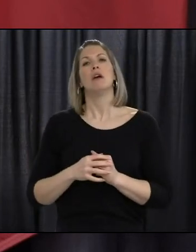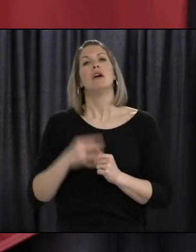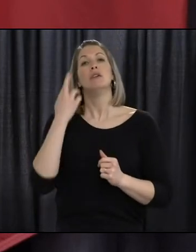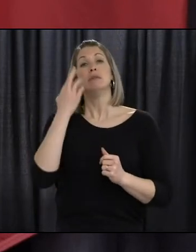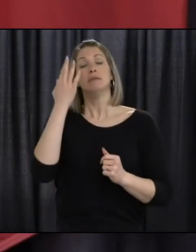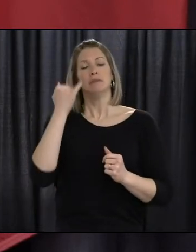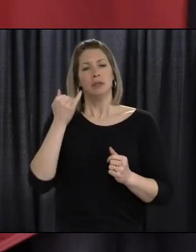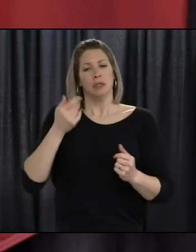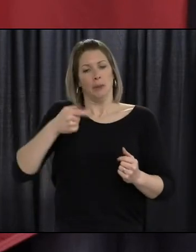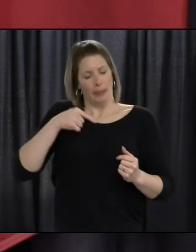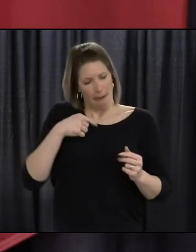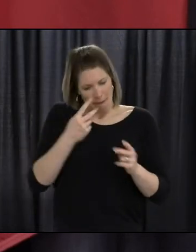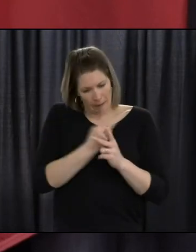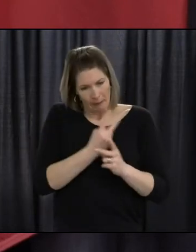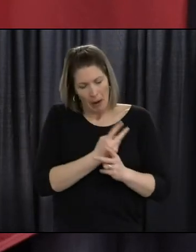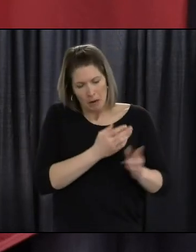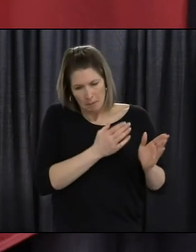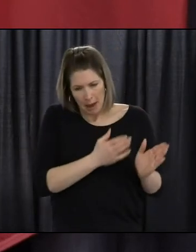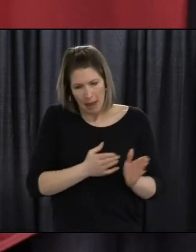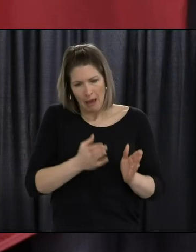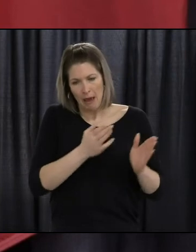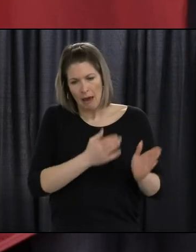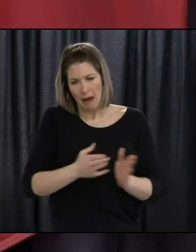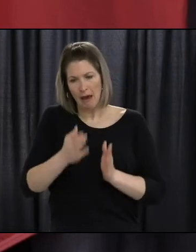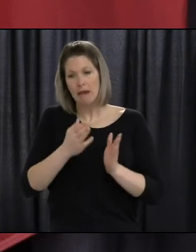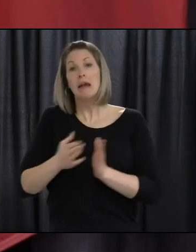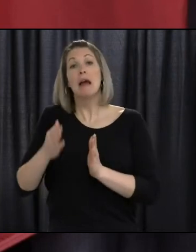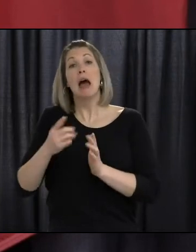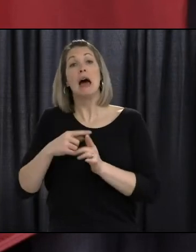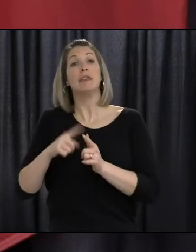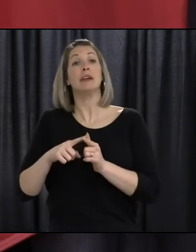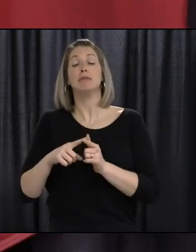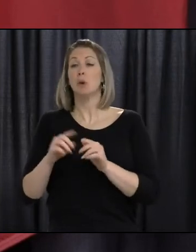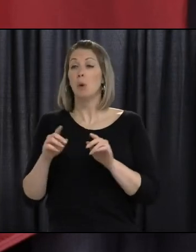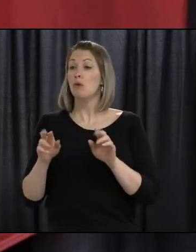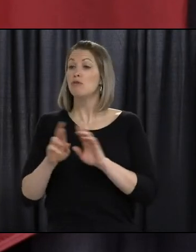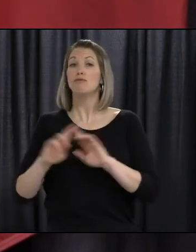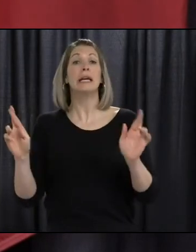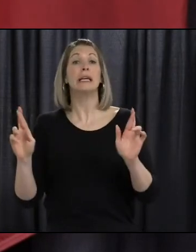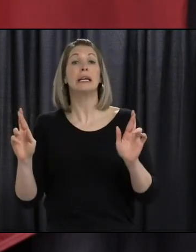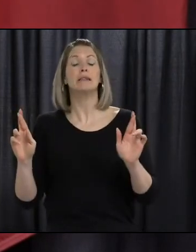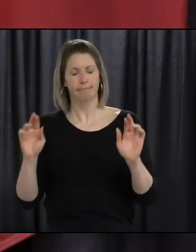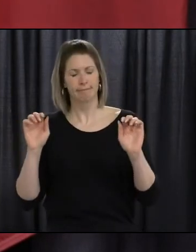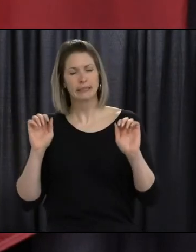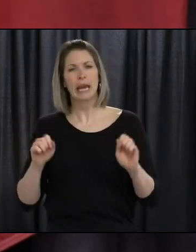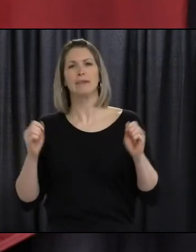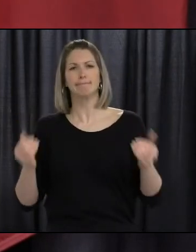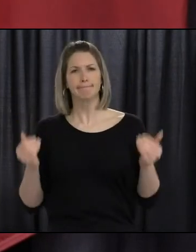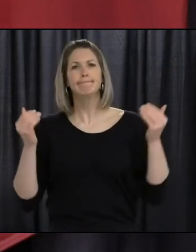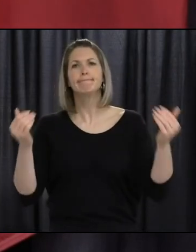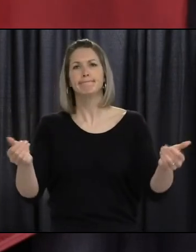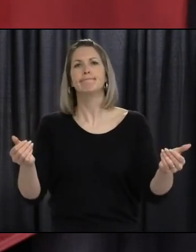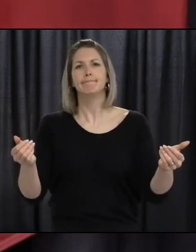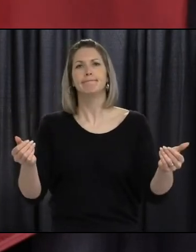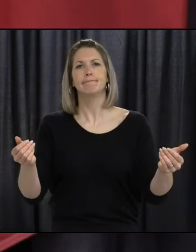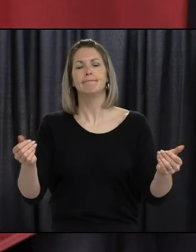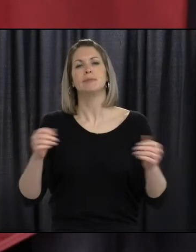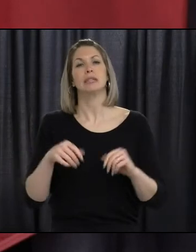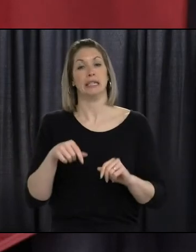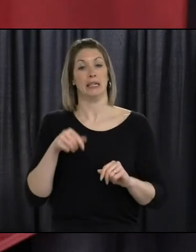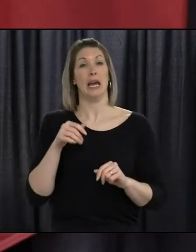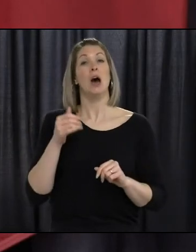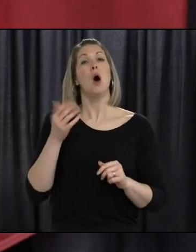forward with our construction season. Another reminder as we head into this week, and we want you to